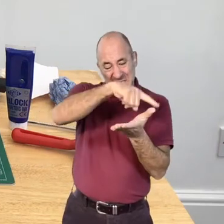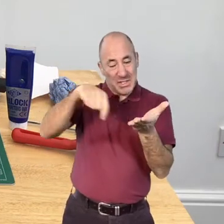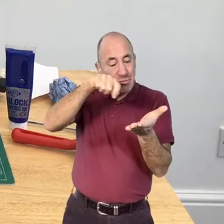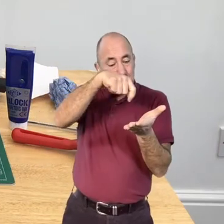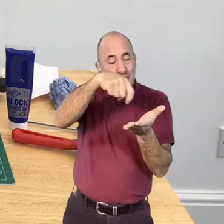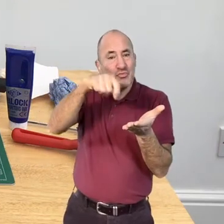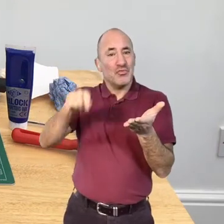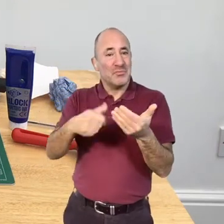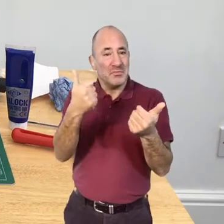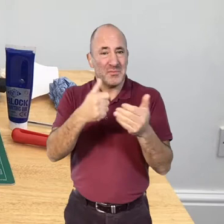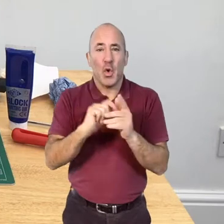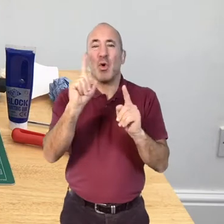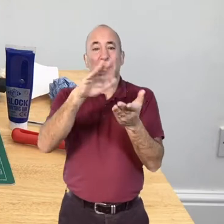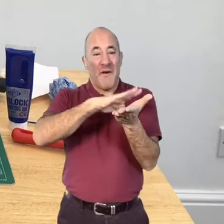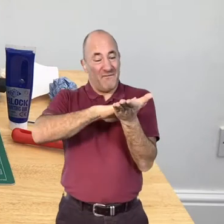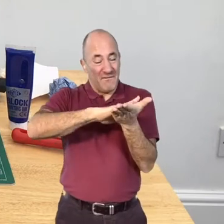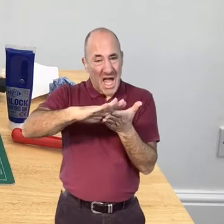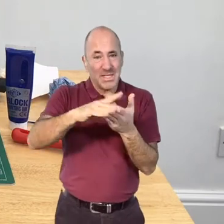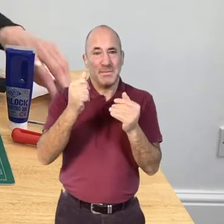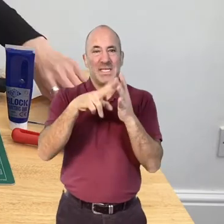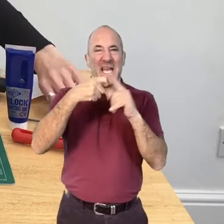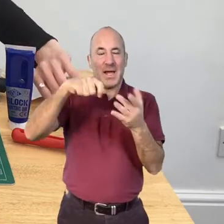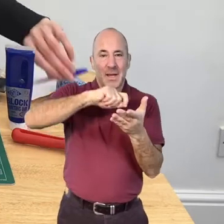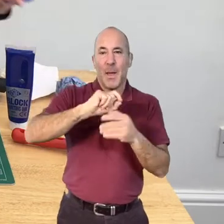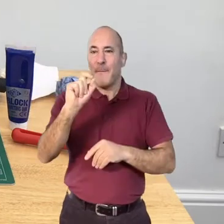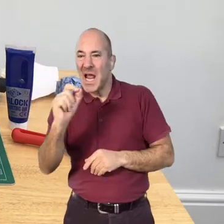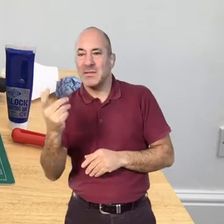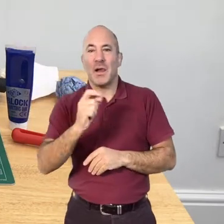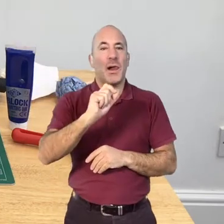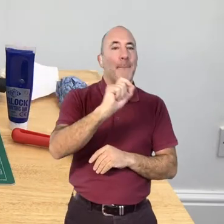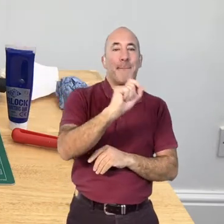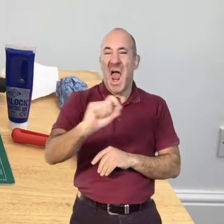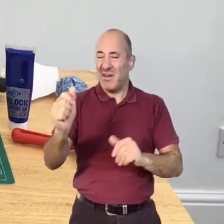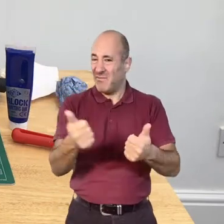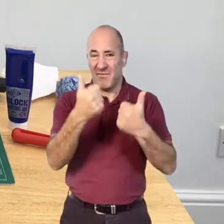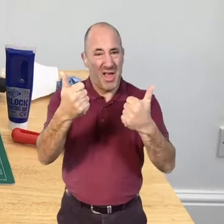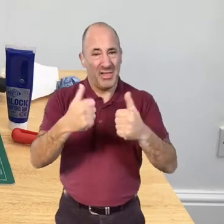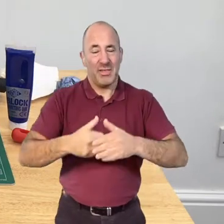inks. You'll need pencils or pens,